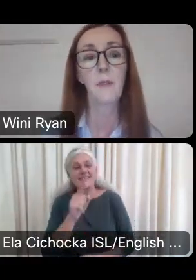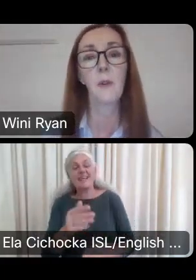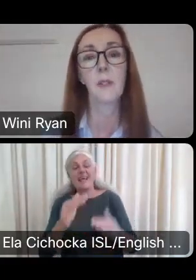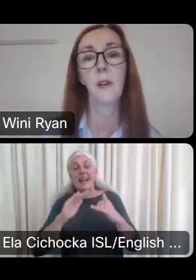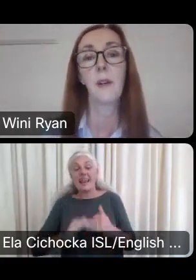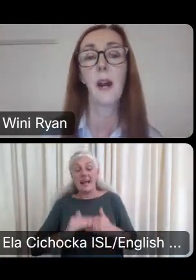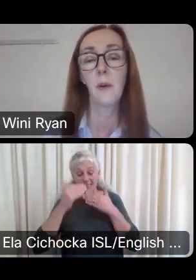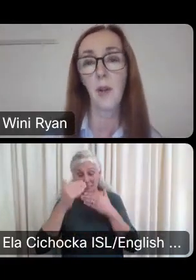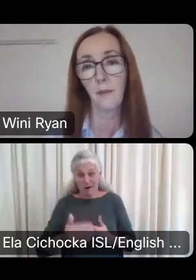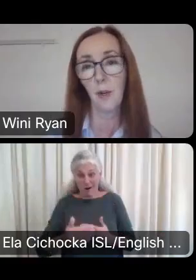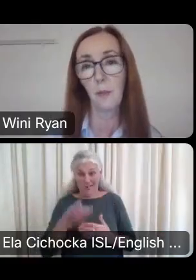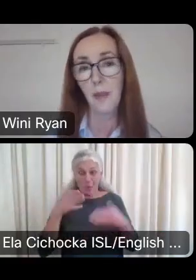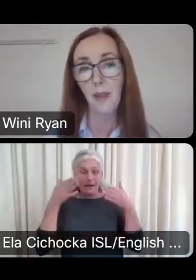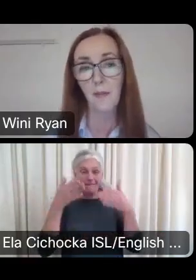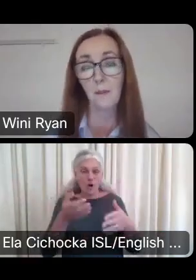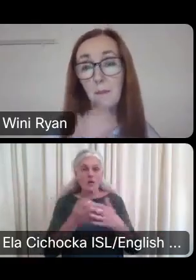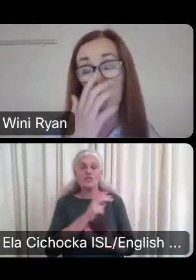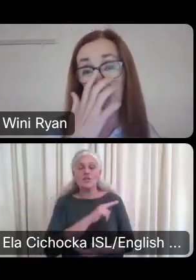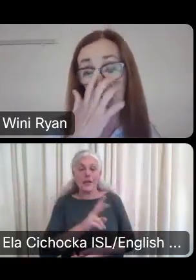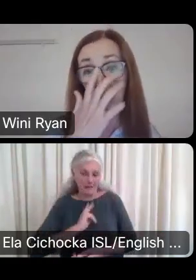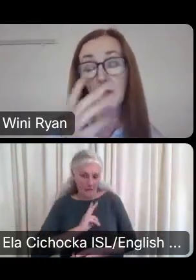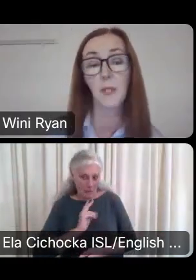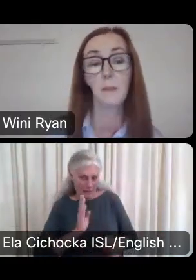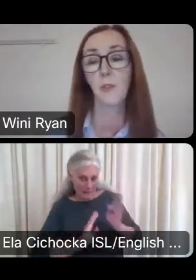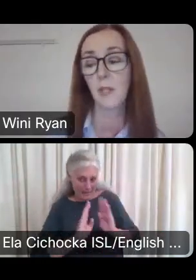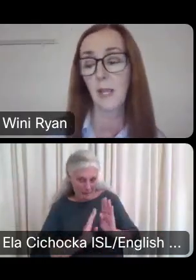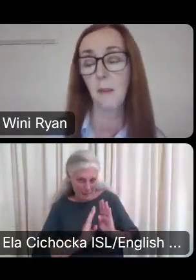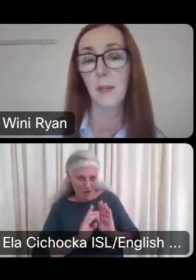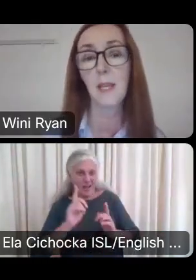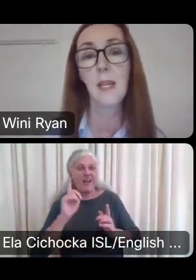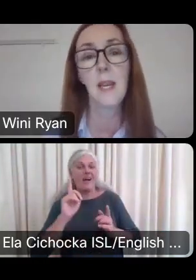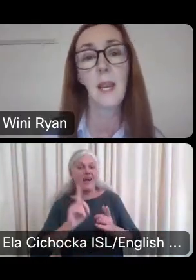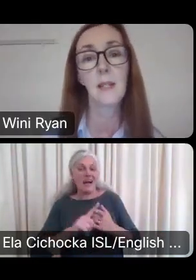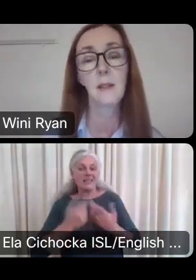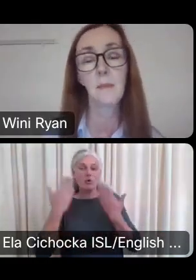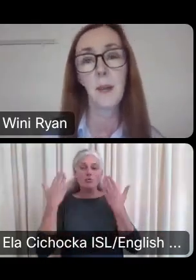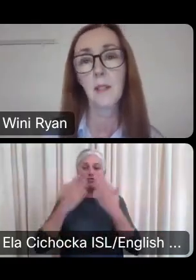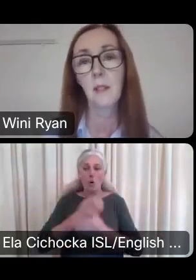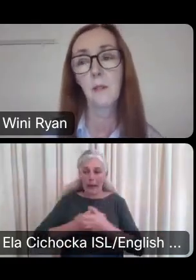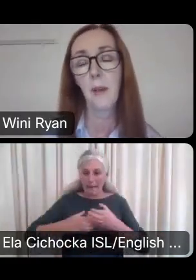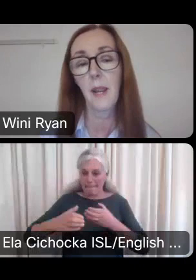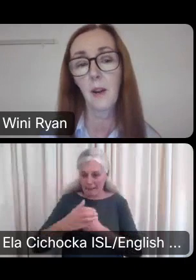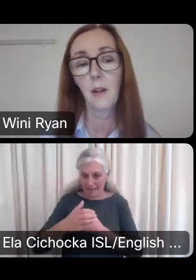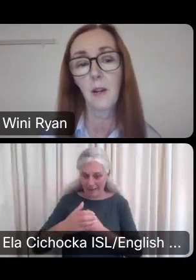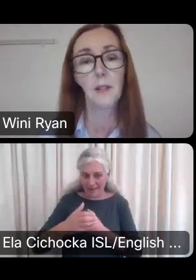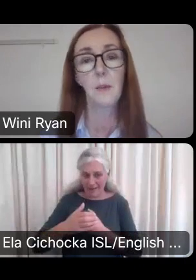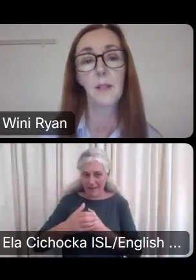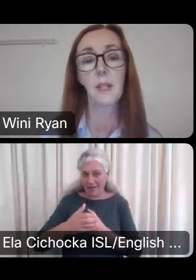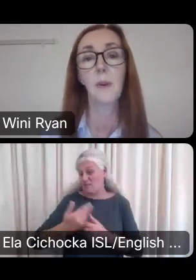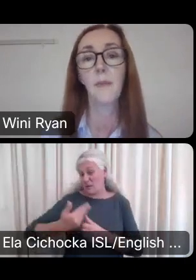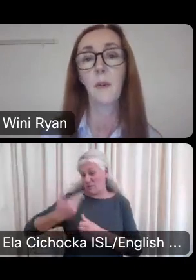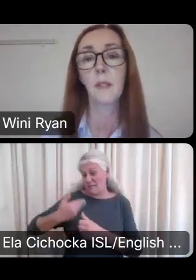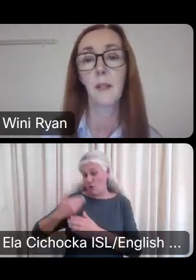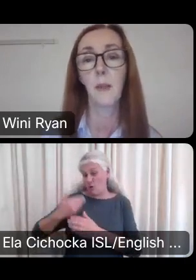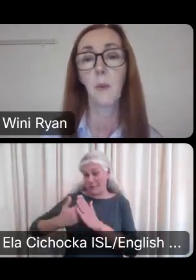I'm going to focus on our nonverbal behavior and the skills for demonstrating empathy. And back to earlier slides when I said